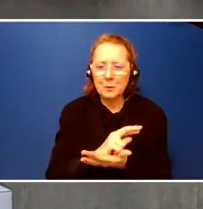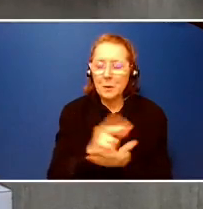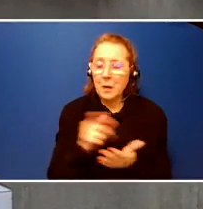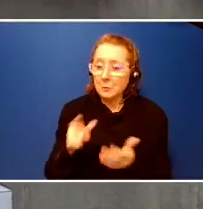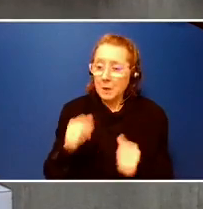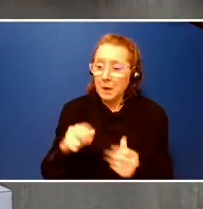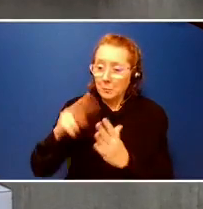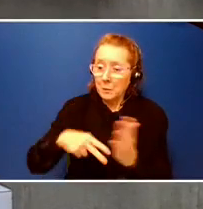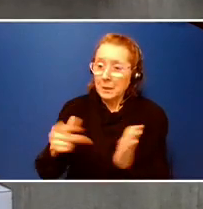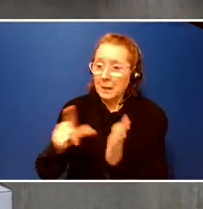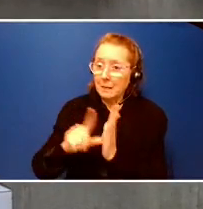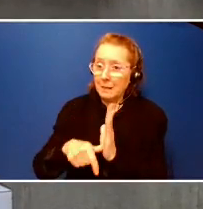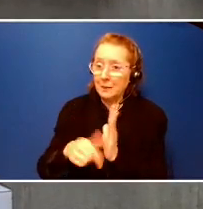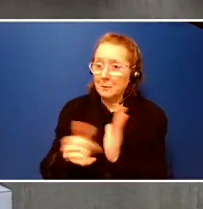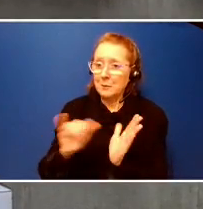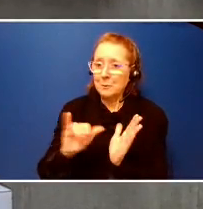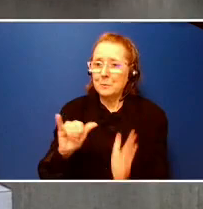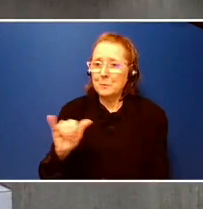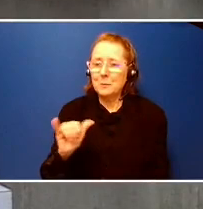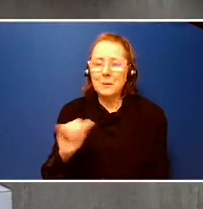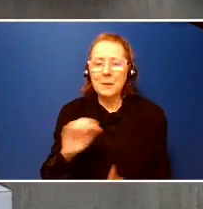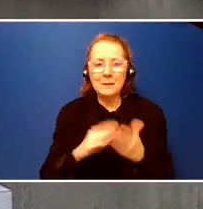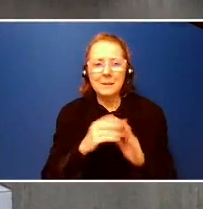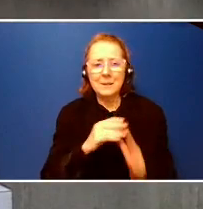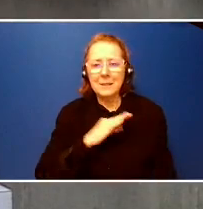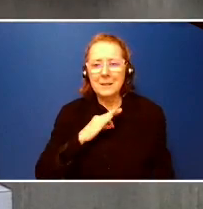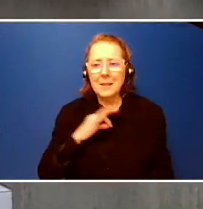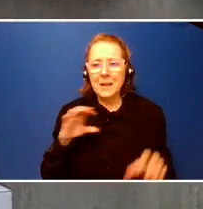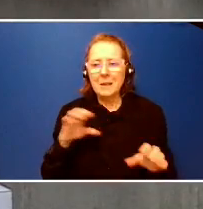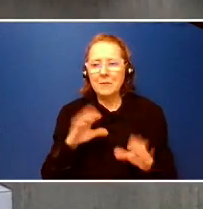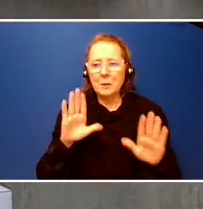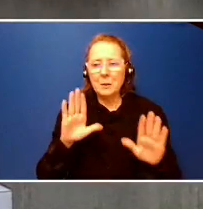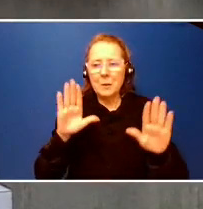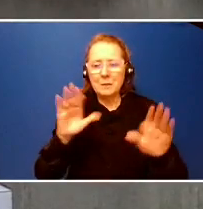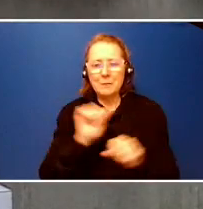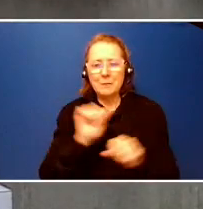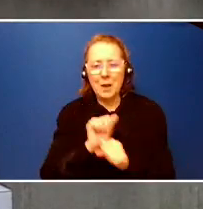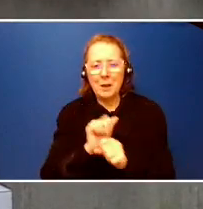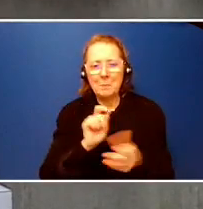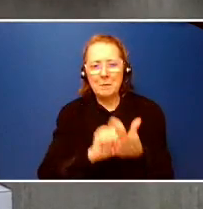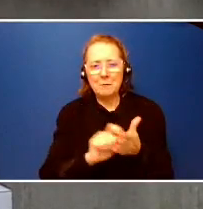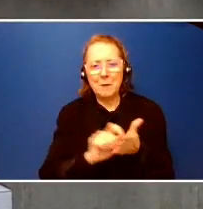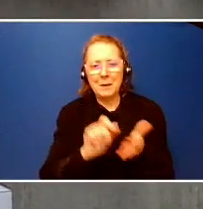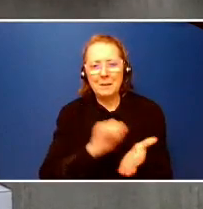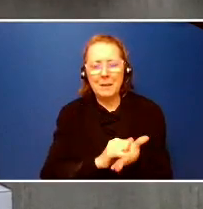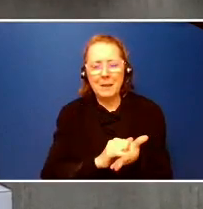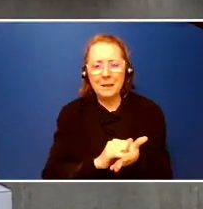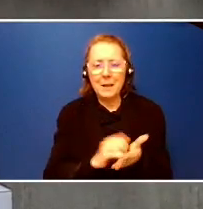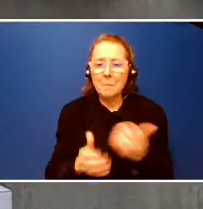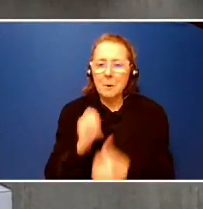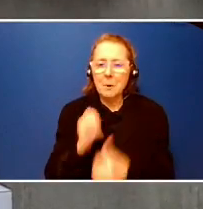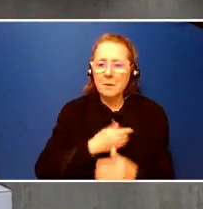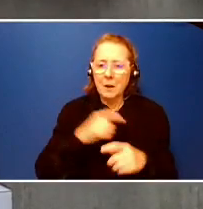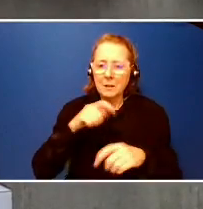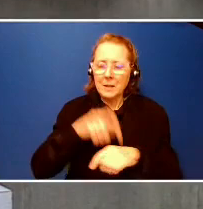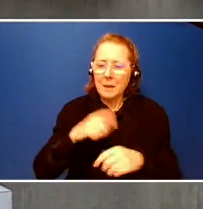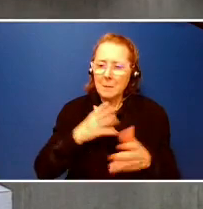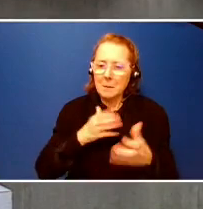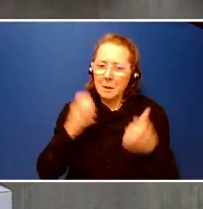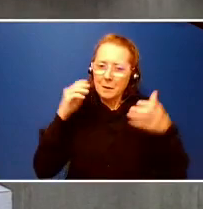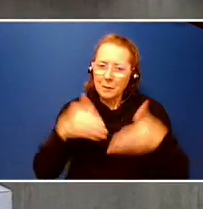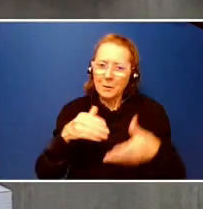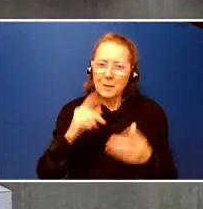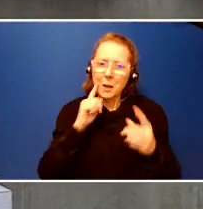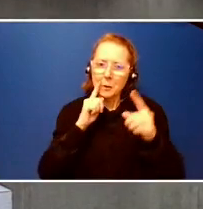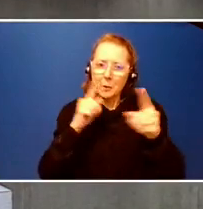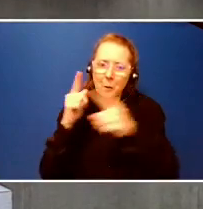not, the city staff did a really wonderful job putting that together. And then I really want to focus most of my time on our goals for 2023. We're doing some different stuff